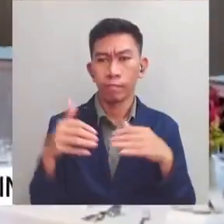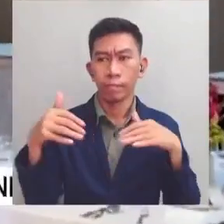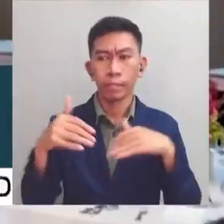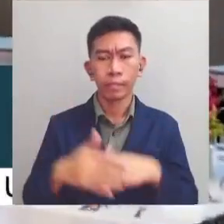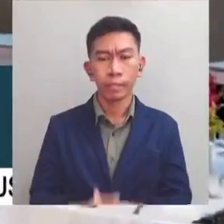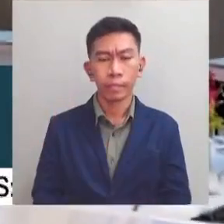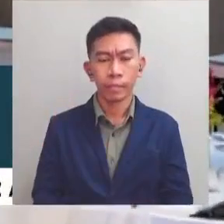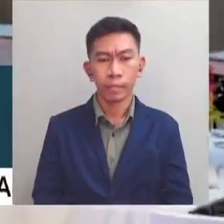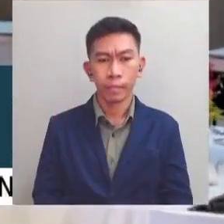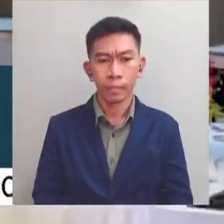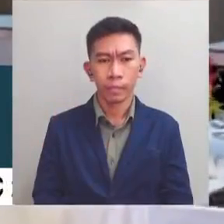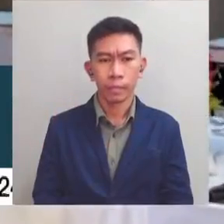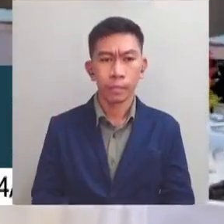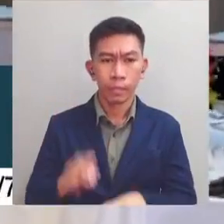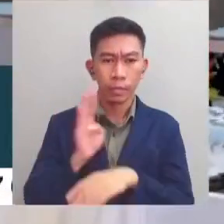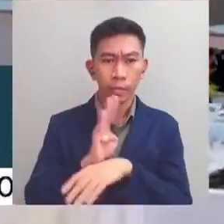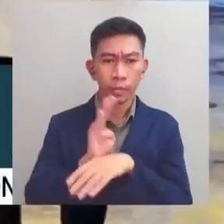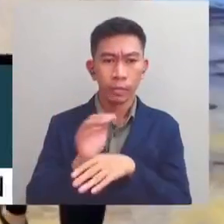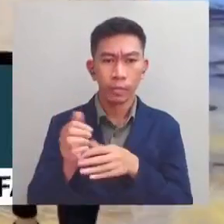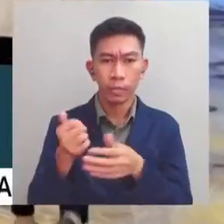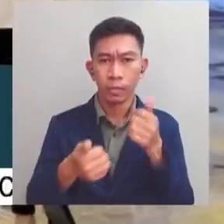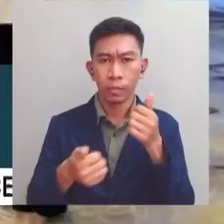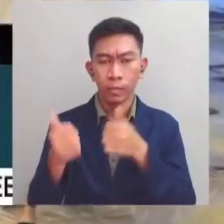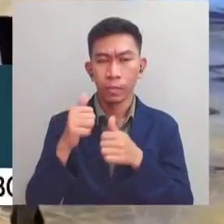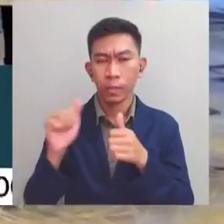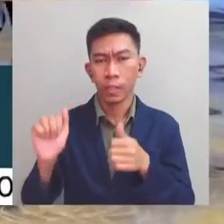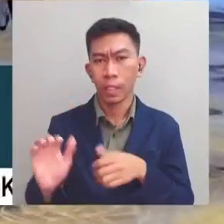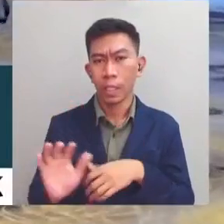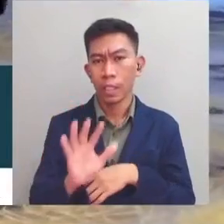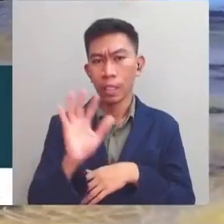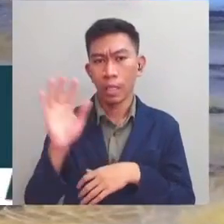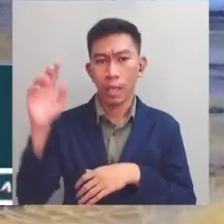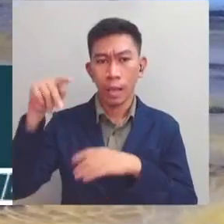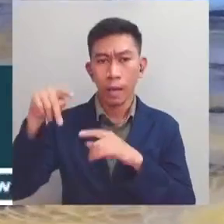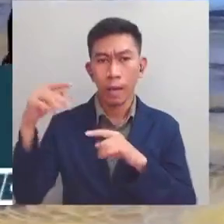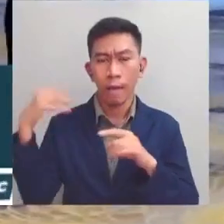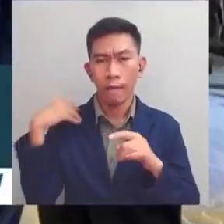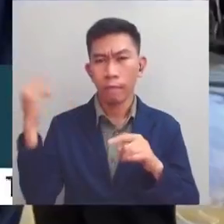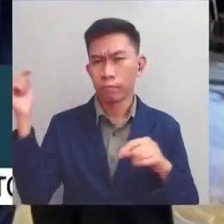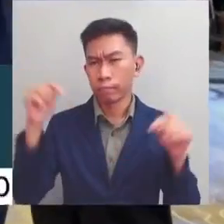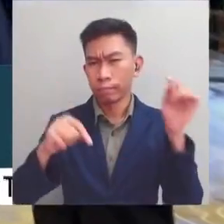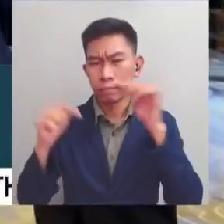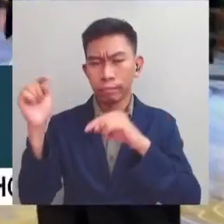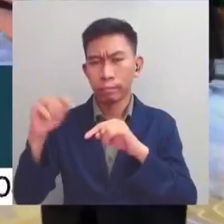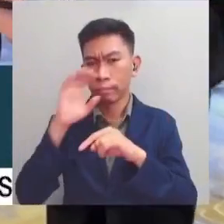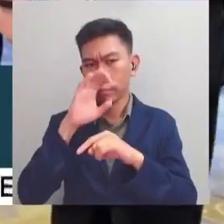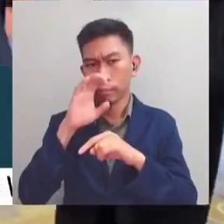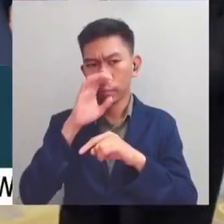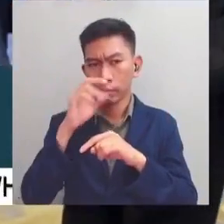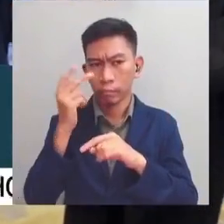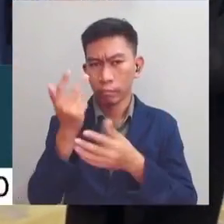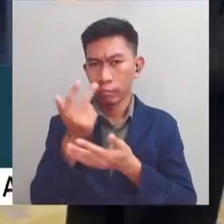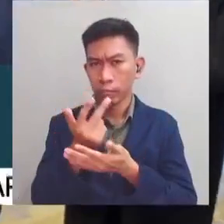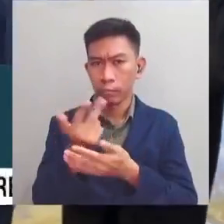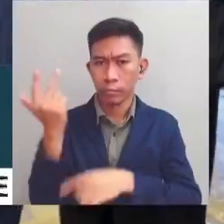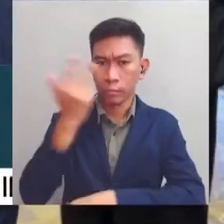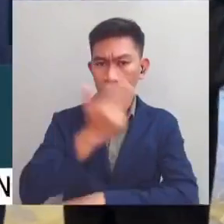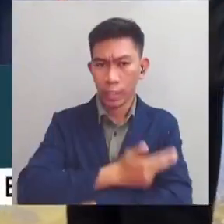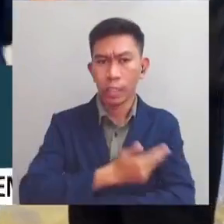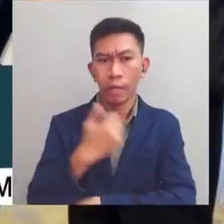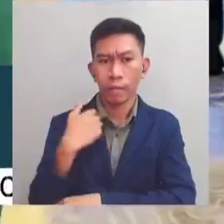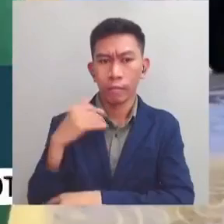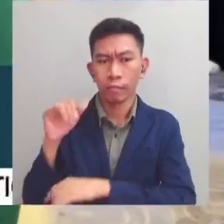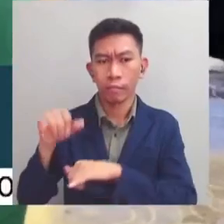Business leaders all over the Asia-Pacific convened in Cebu for the past 3 days. They are the APEC